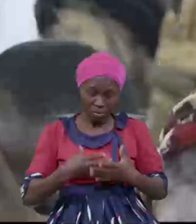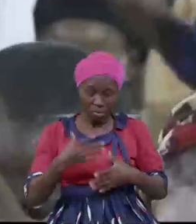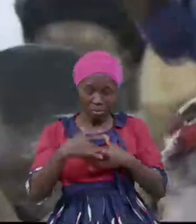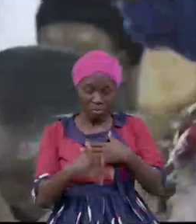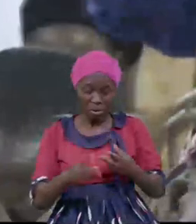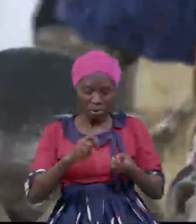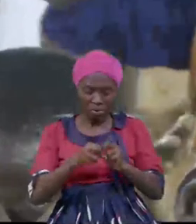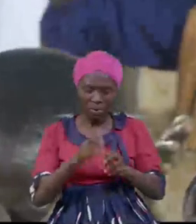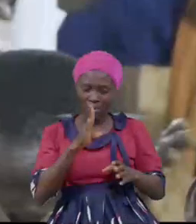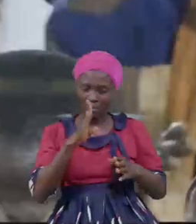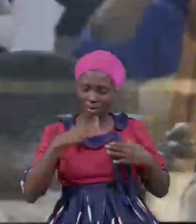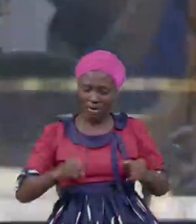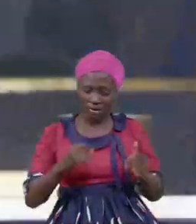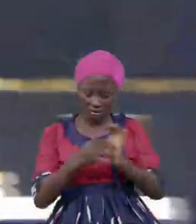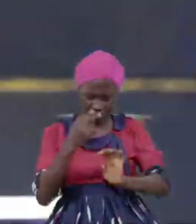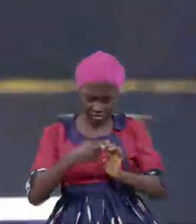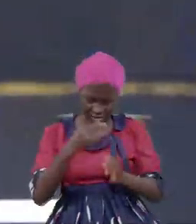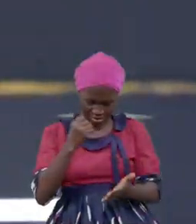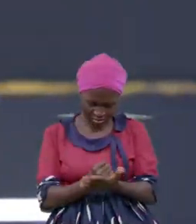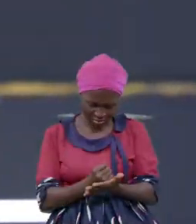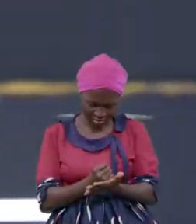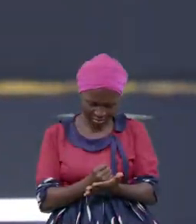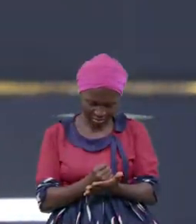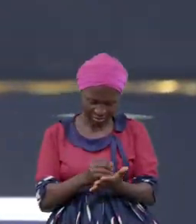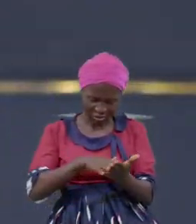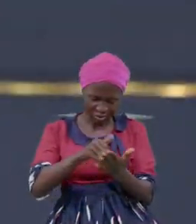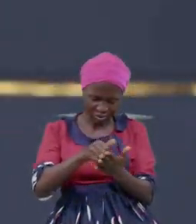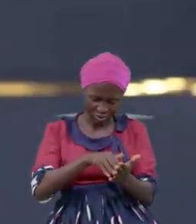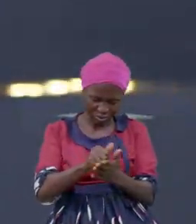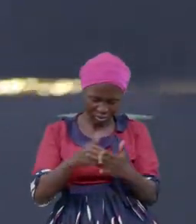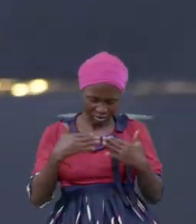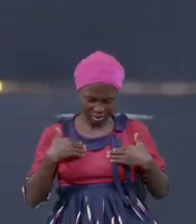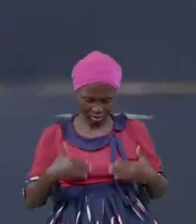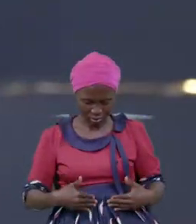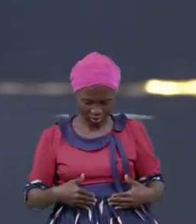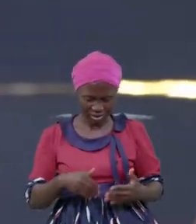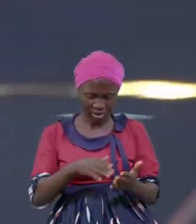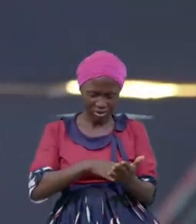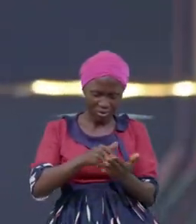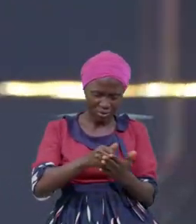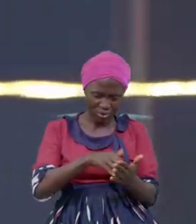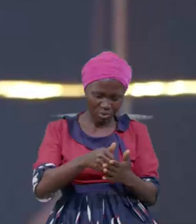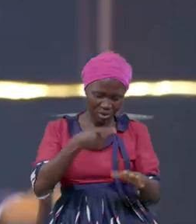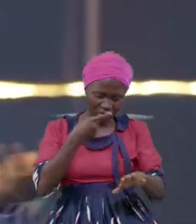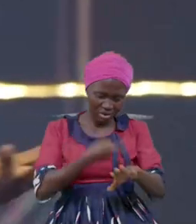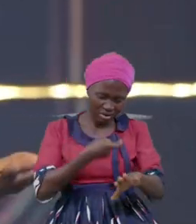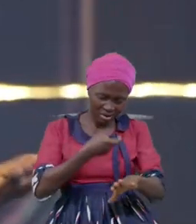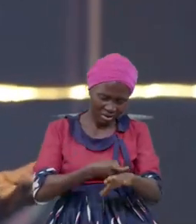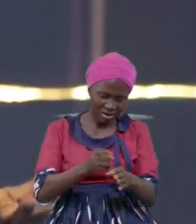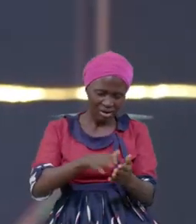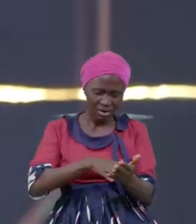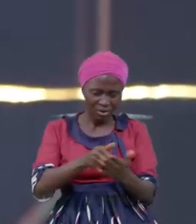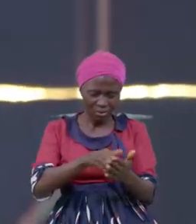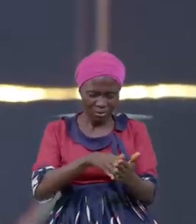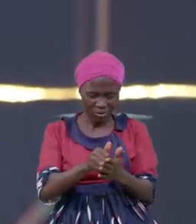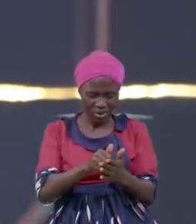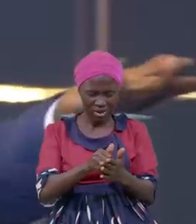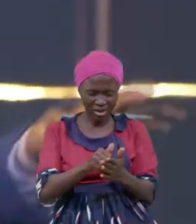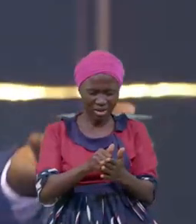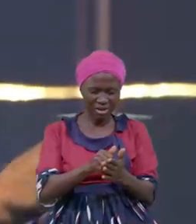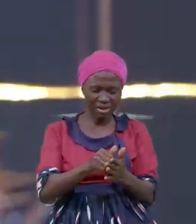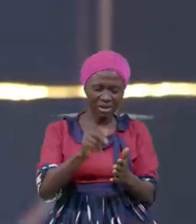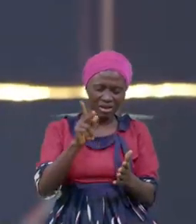name. Weak body, weak joint, weak knees, weak life, let strength